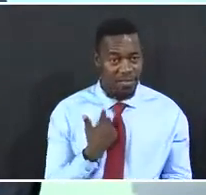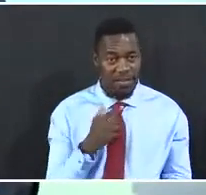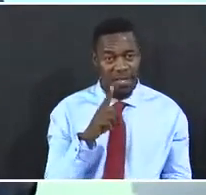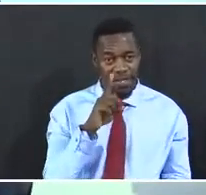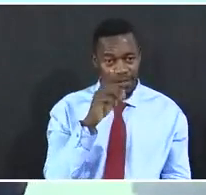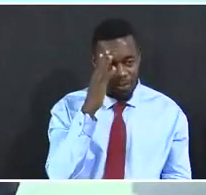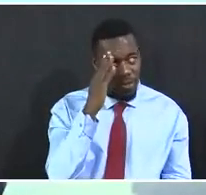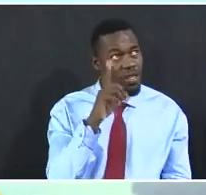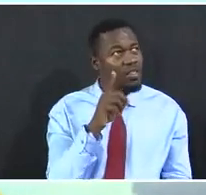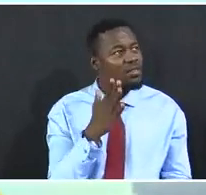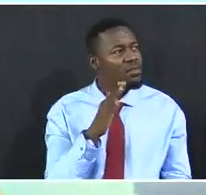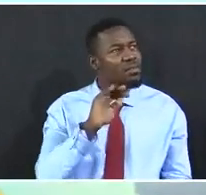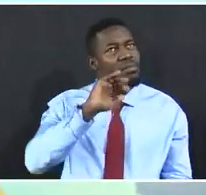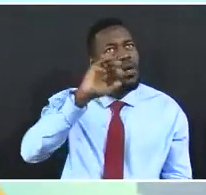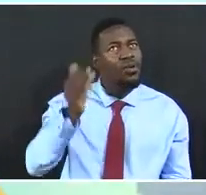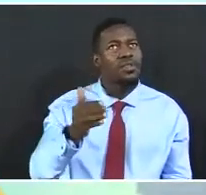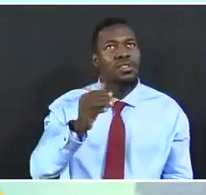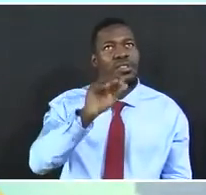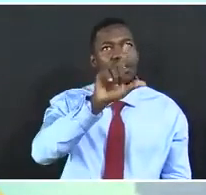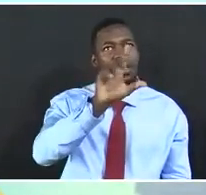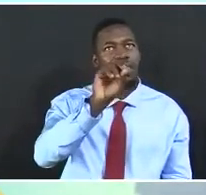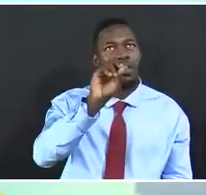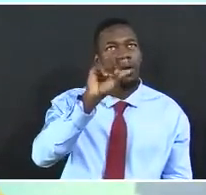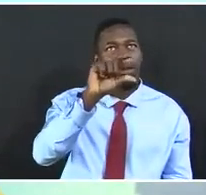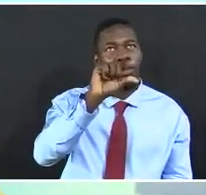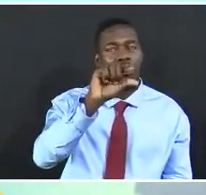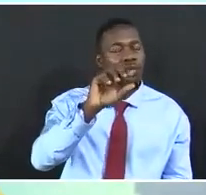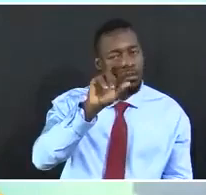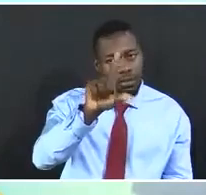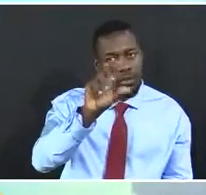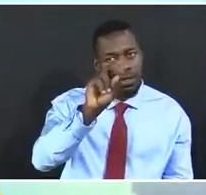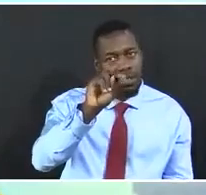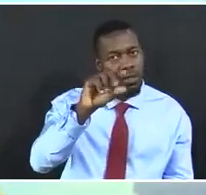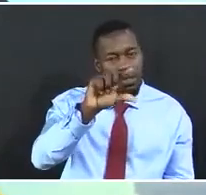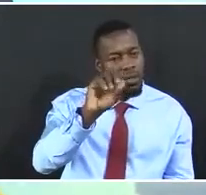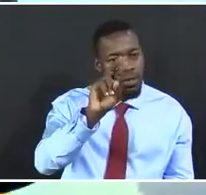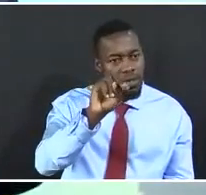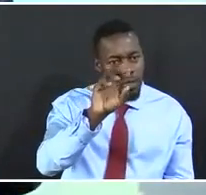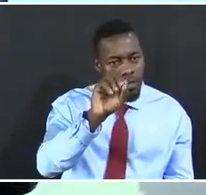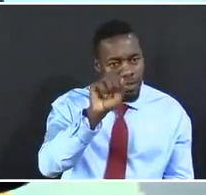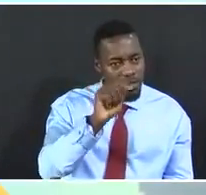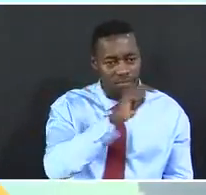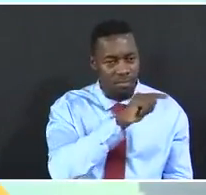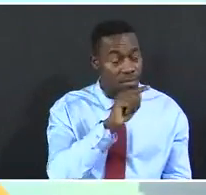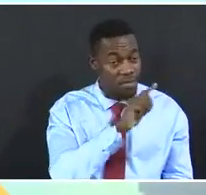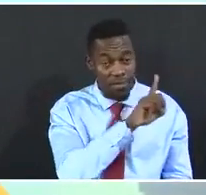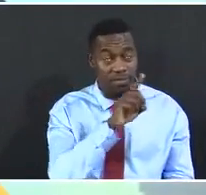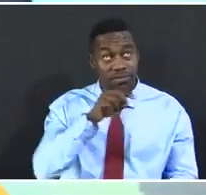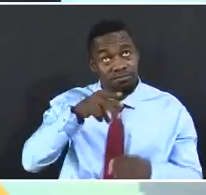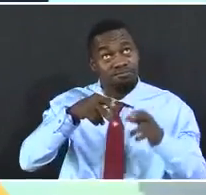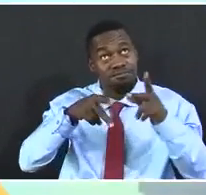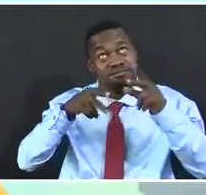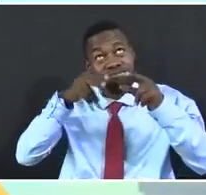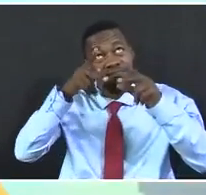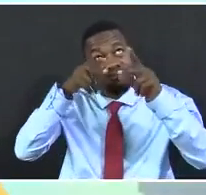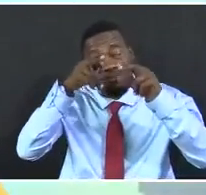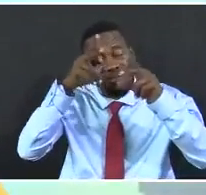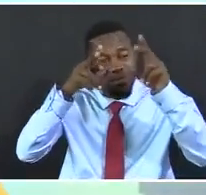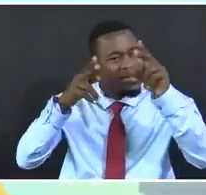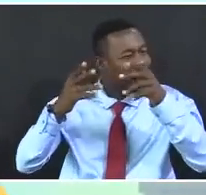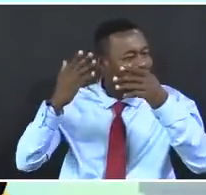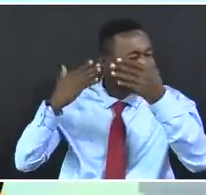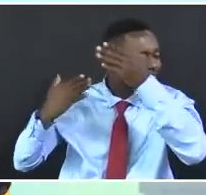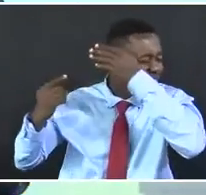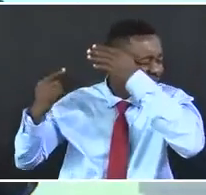Longonot. I don't know how many of you have been to Mount Longonot. I conquered this mountain long, long